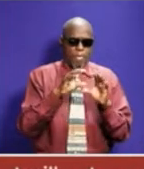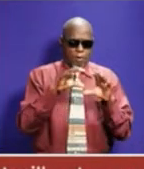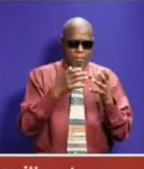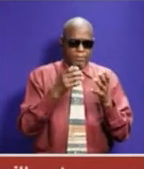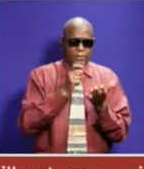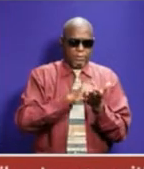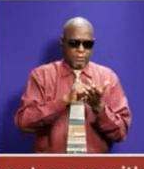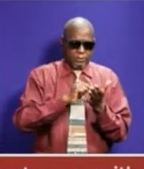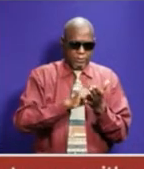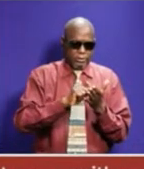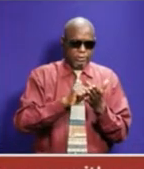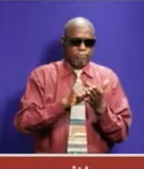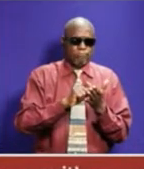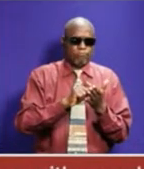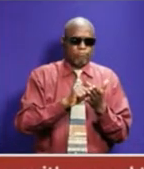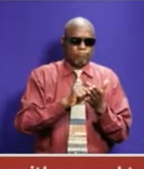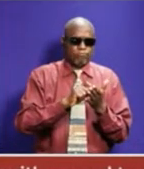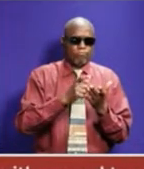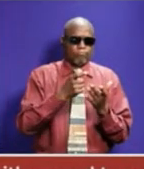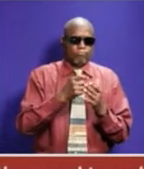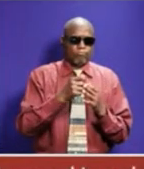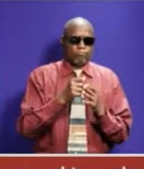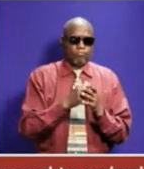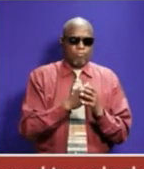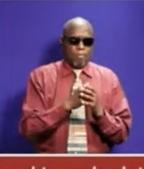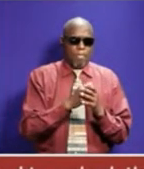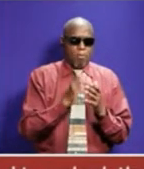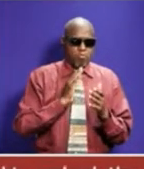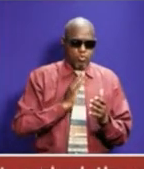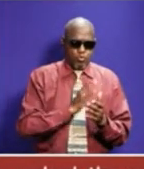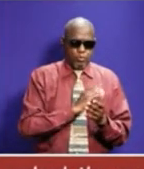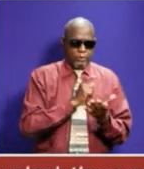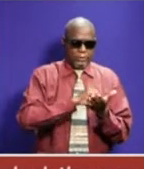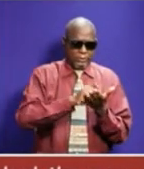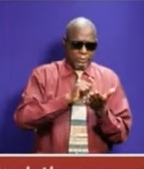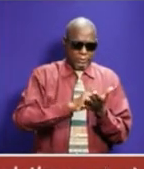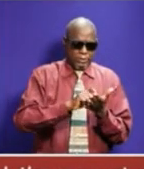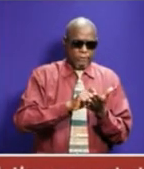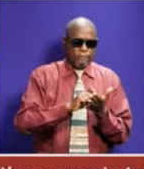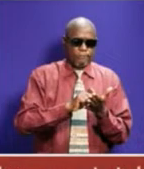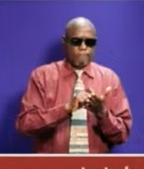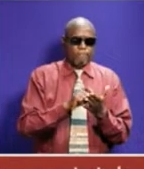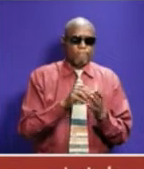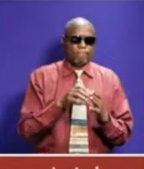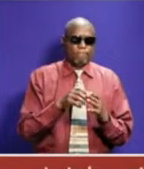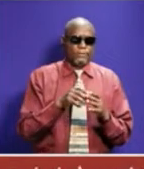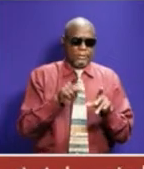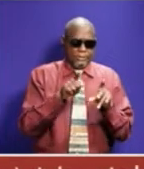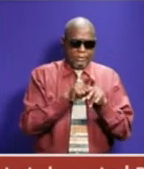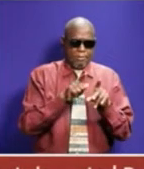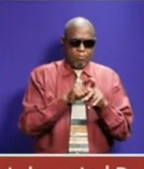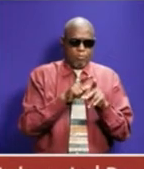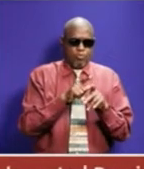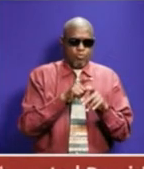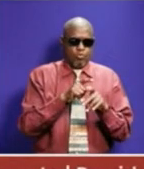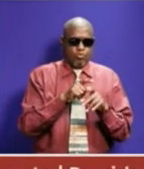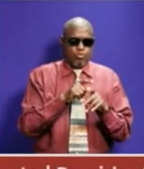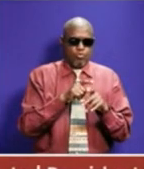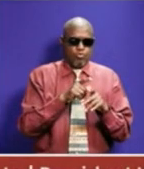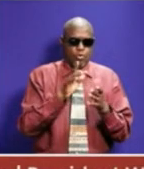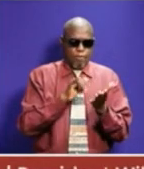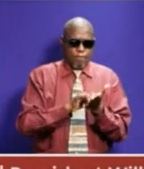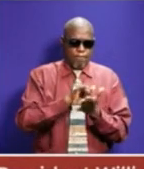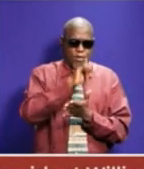a company secretary, a corporation secretary, a board secretary. Just like when you are taking a flight,